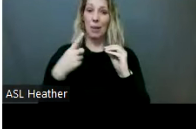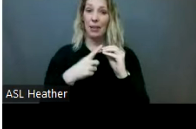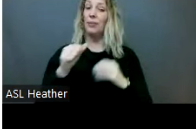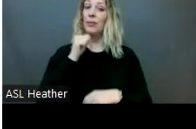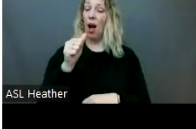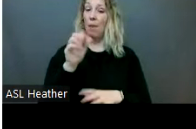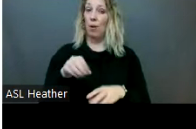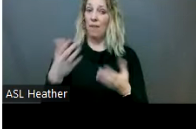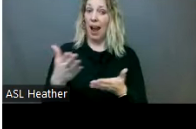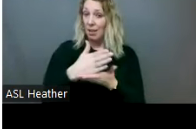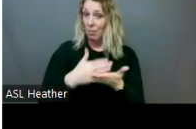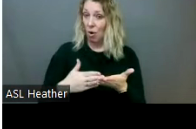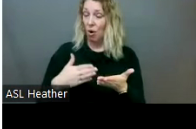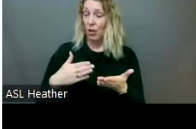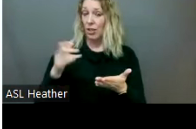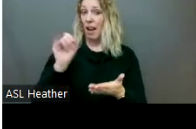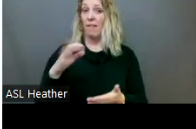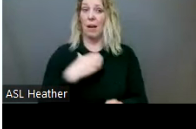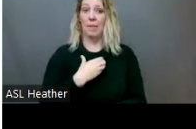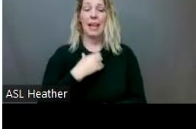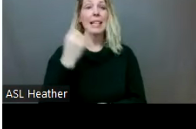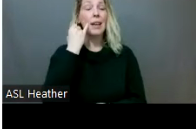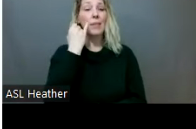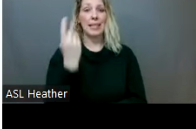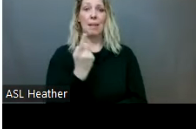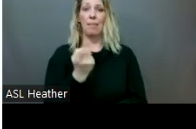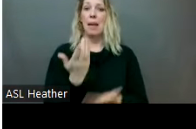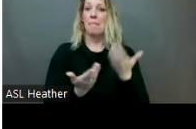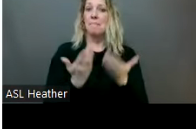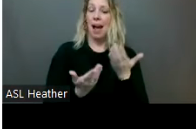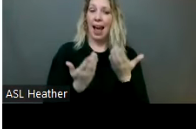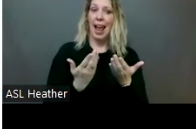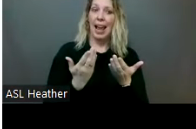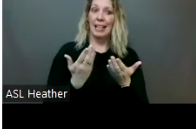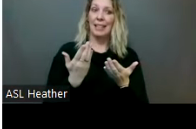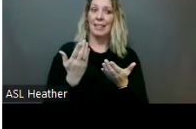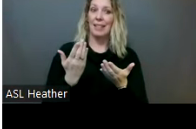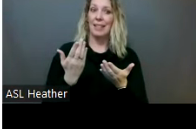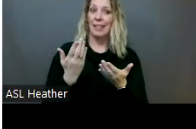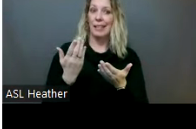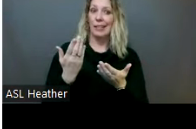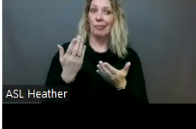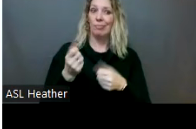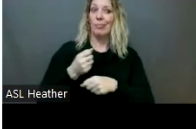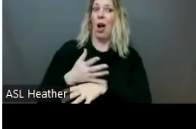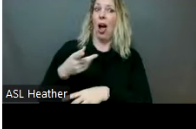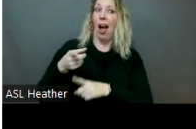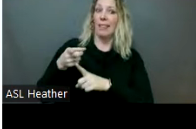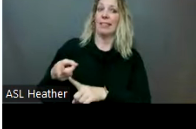complaint if some part of it might incriminate the complainant. And I think we ended